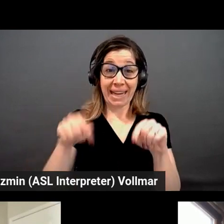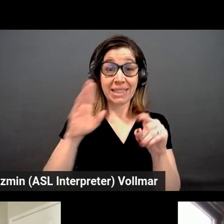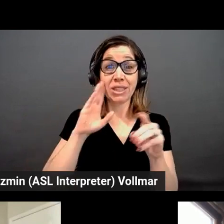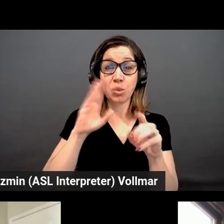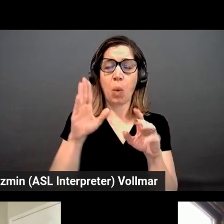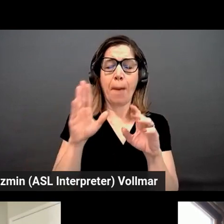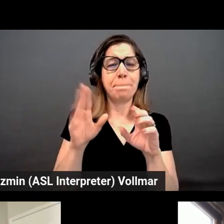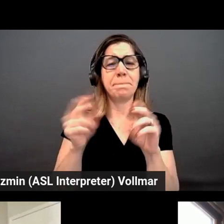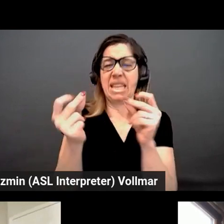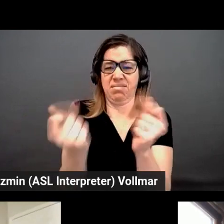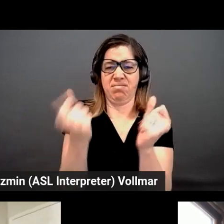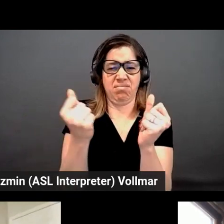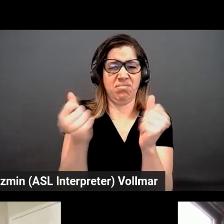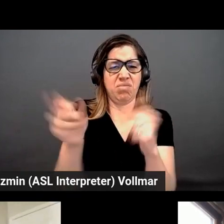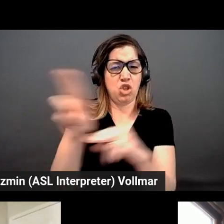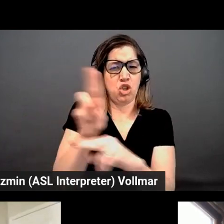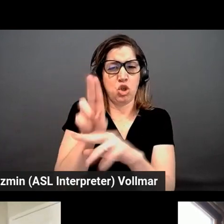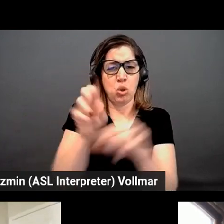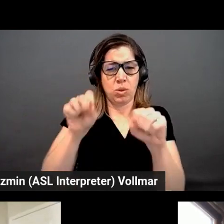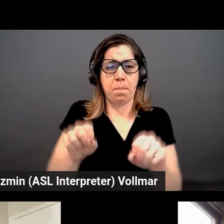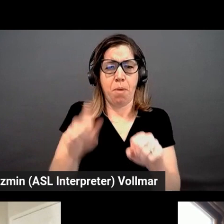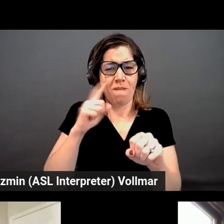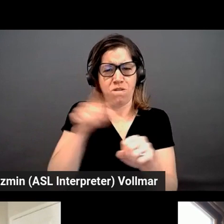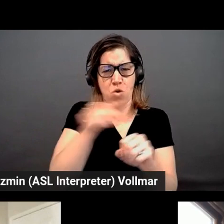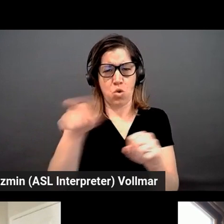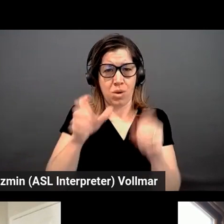the customer, and I'm happy to kind of go into a